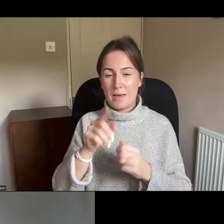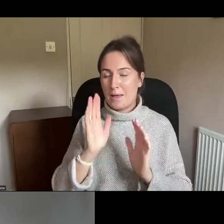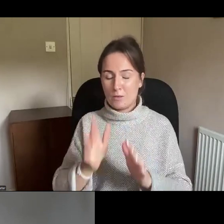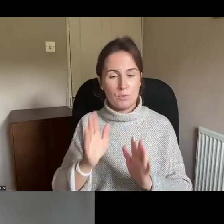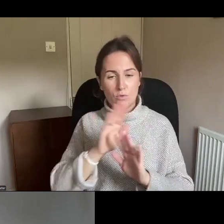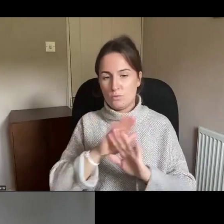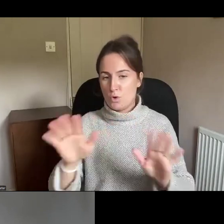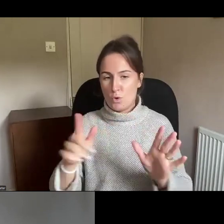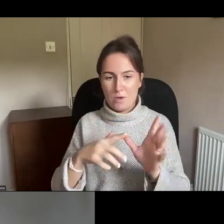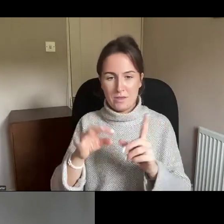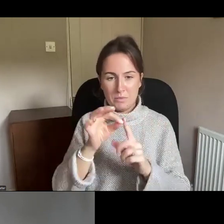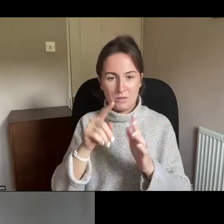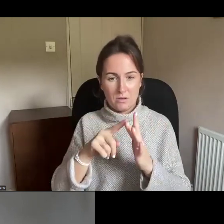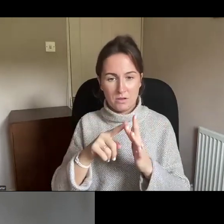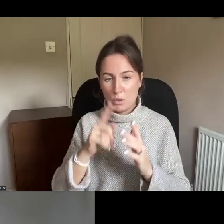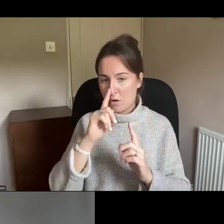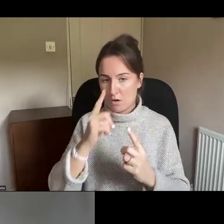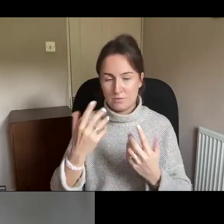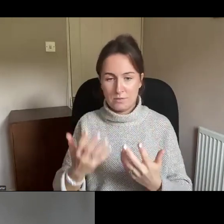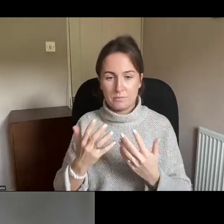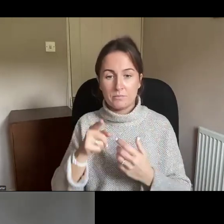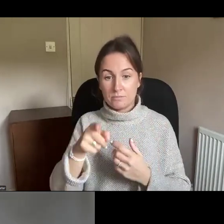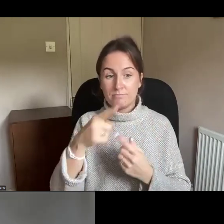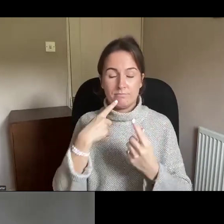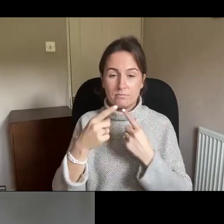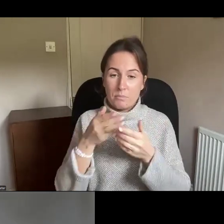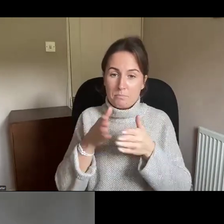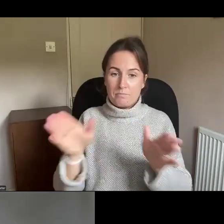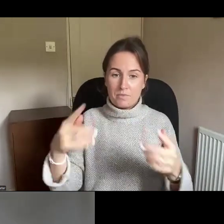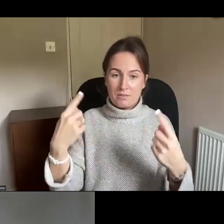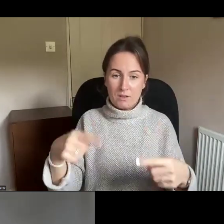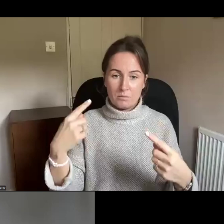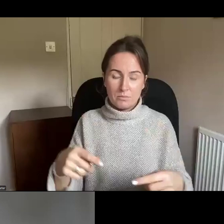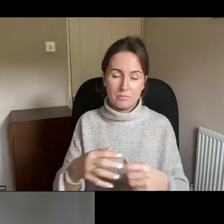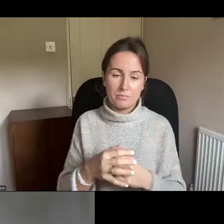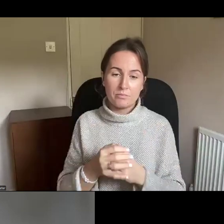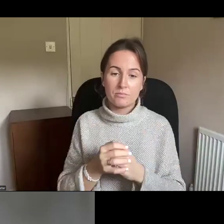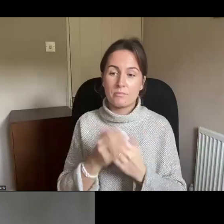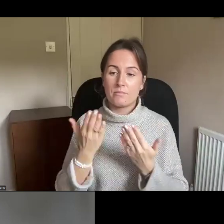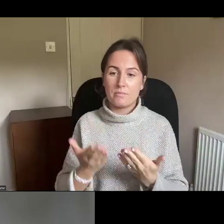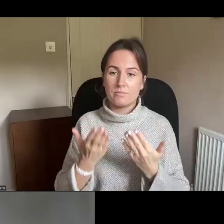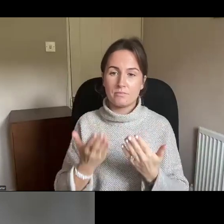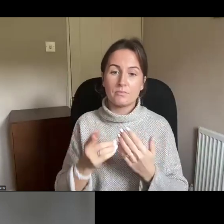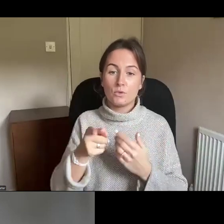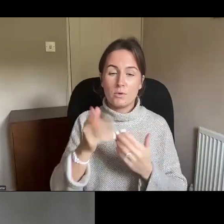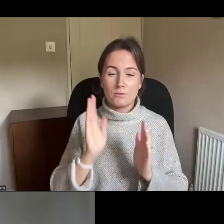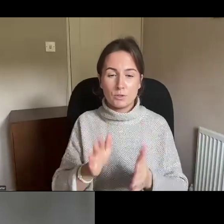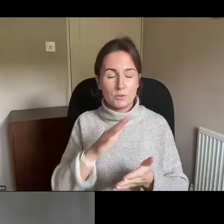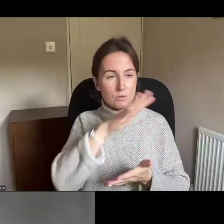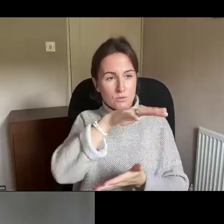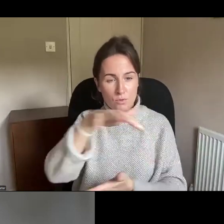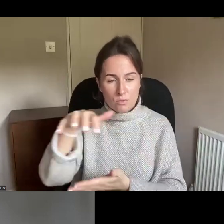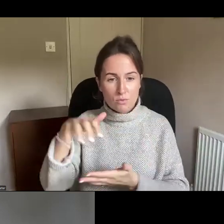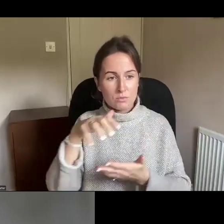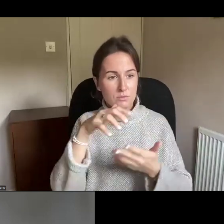that. The data is all publicly available. So currently you have to kind of source and download